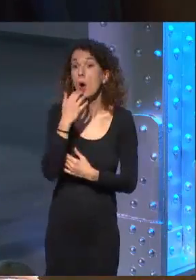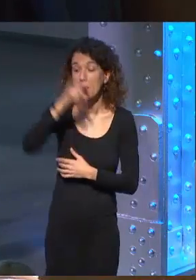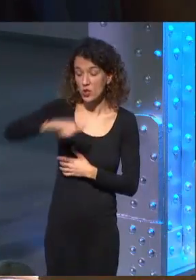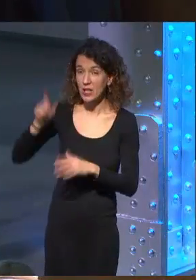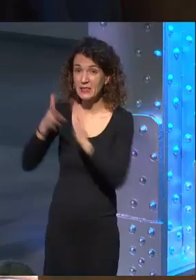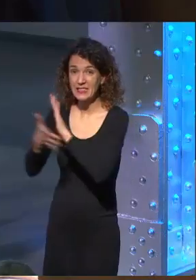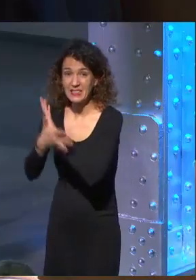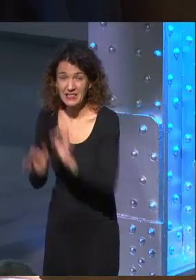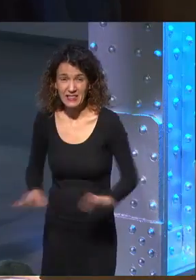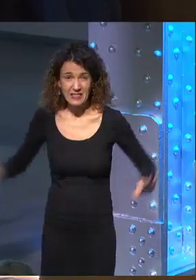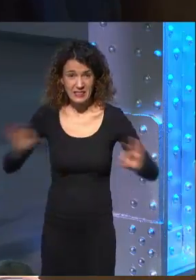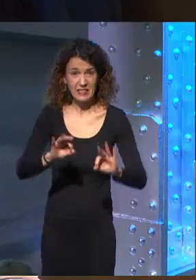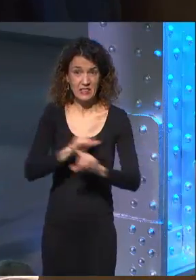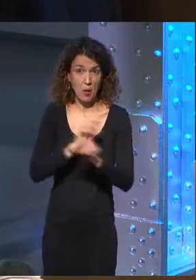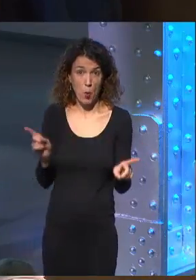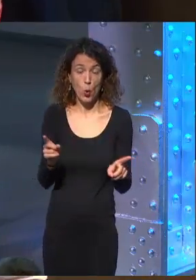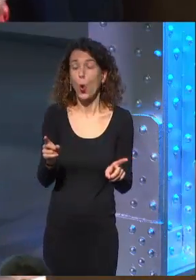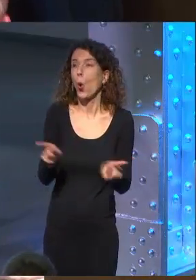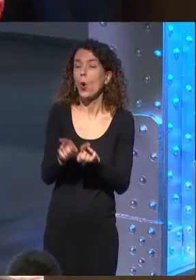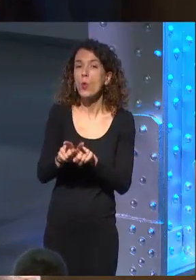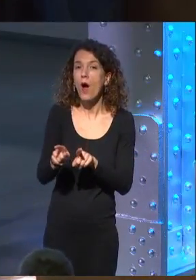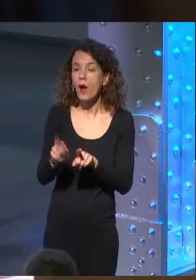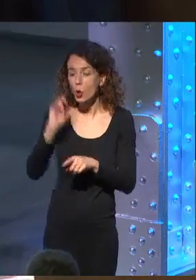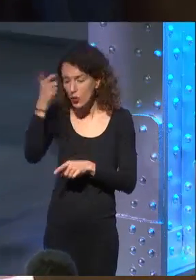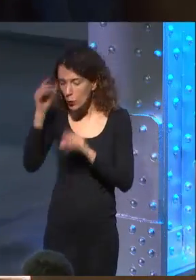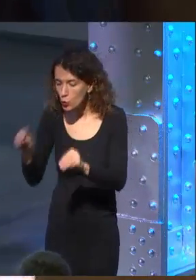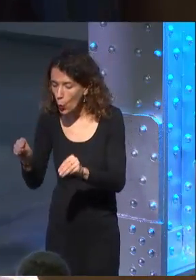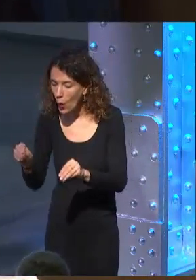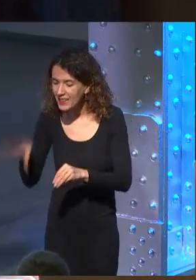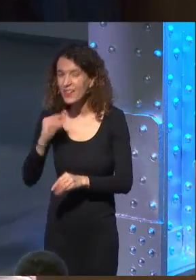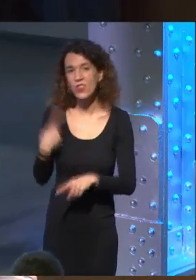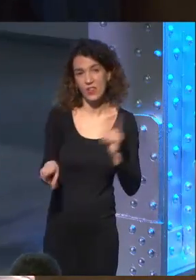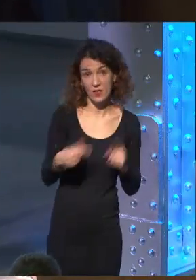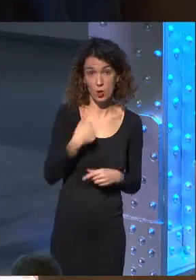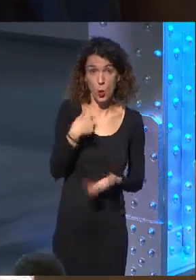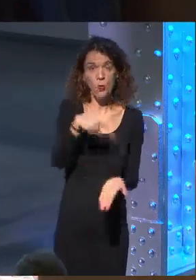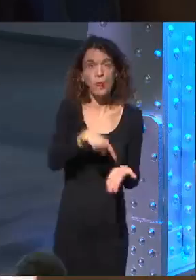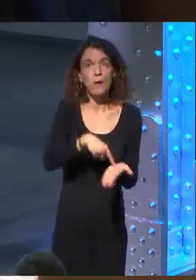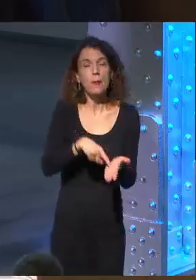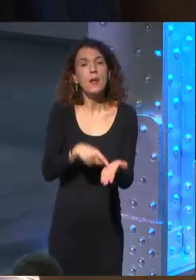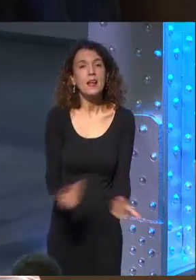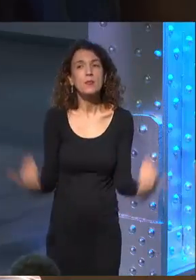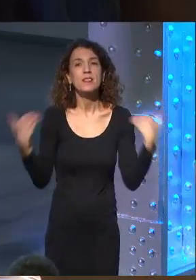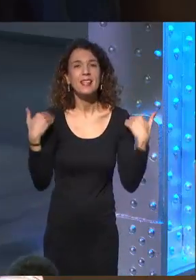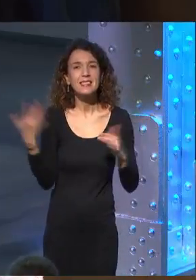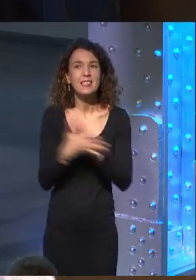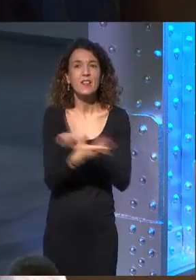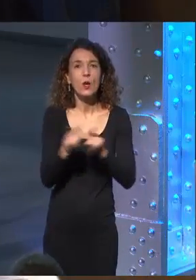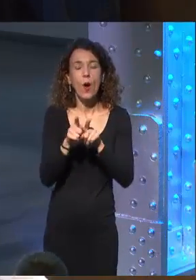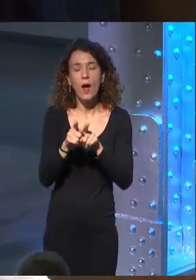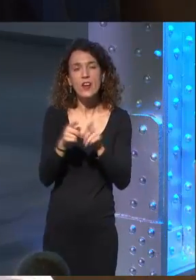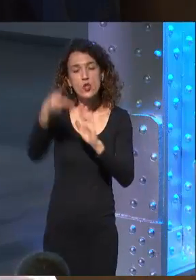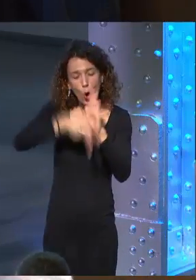as we do, because maybe nobody has explained that, or maybe they don't have to understand it as we do.